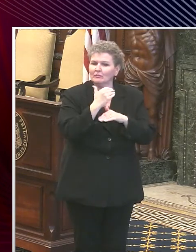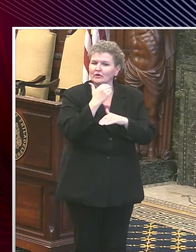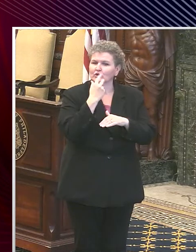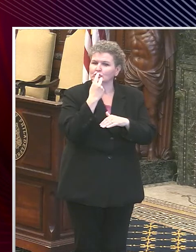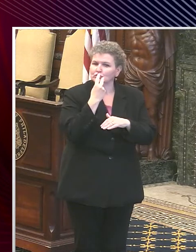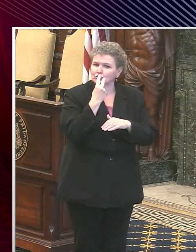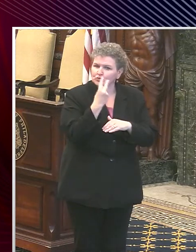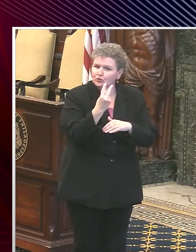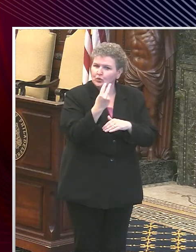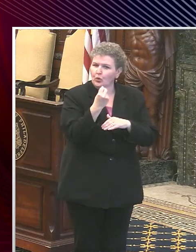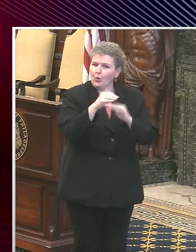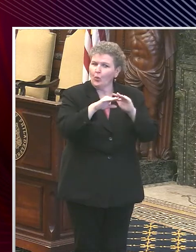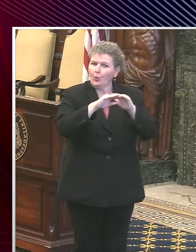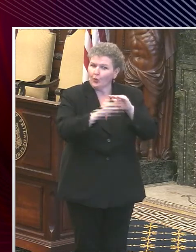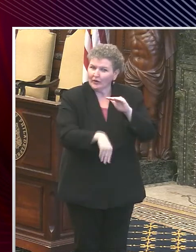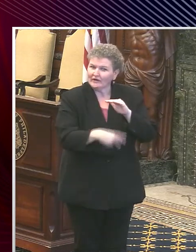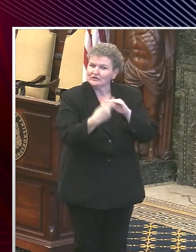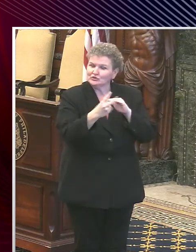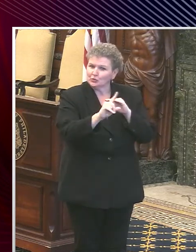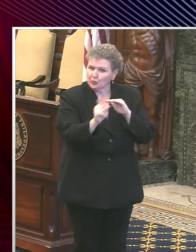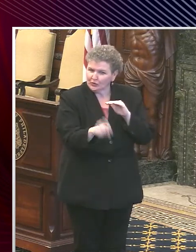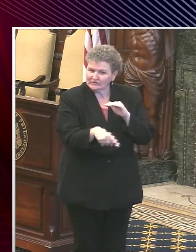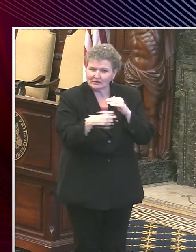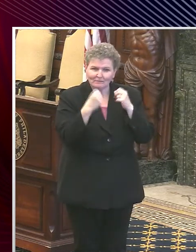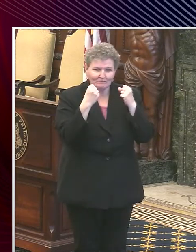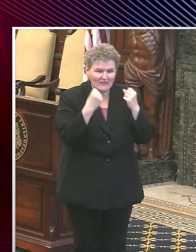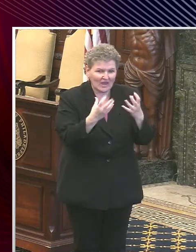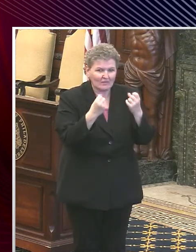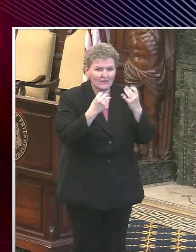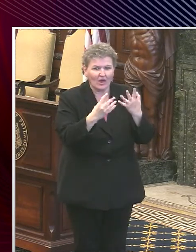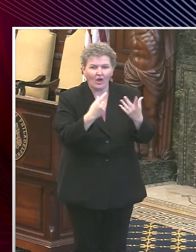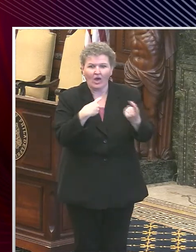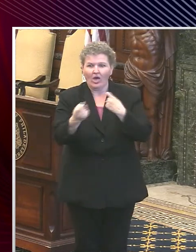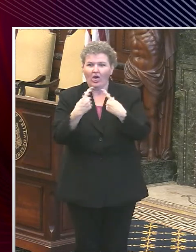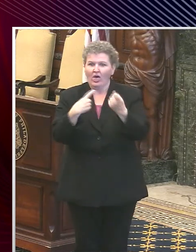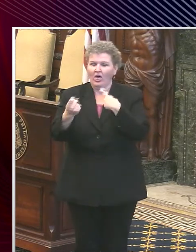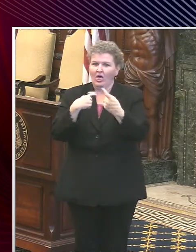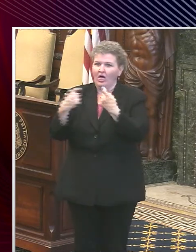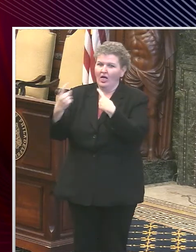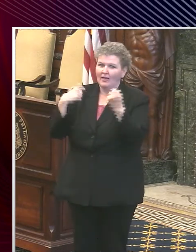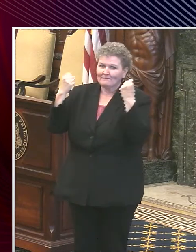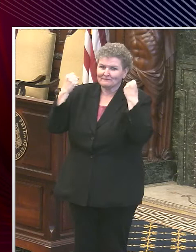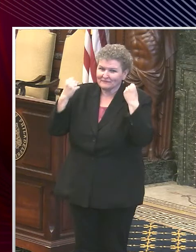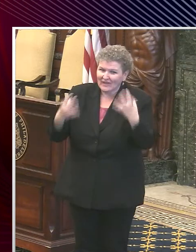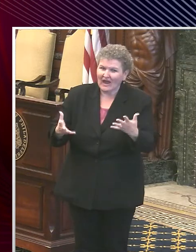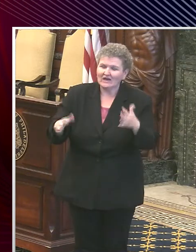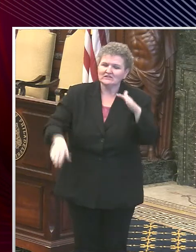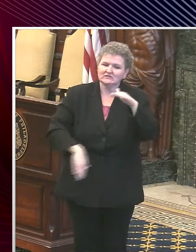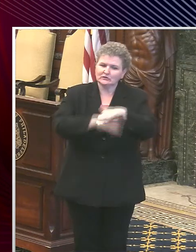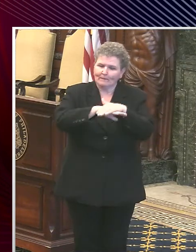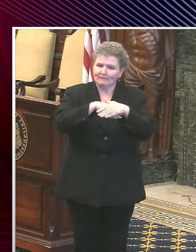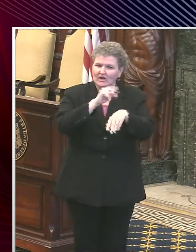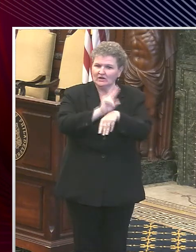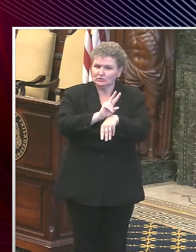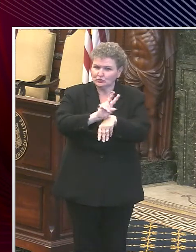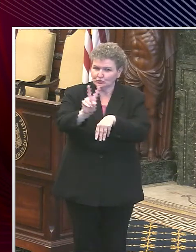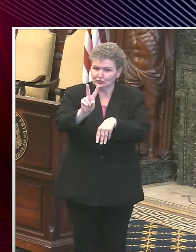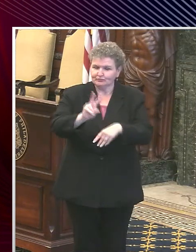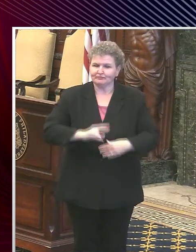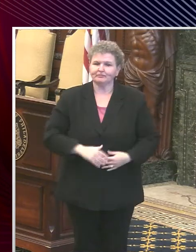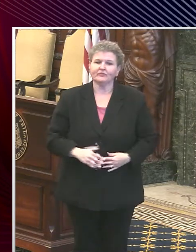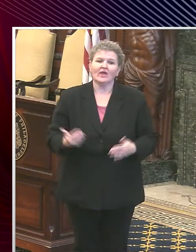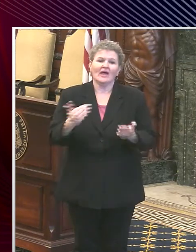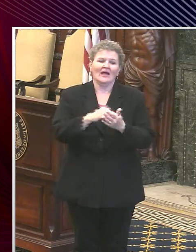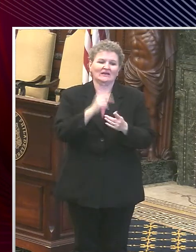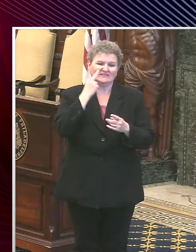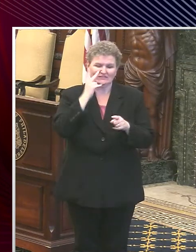or fewer because we do have a hard stop at 2 p.m. For those logged in today, please use the raise your hand feature. It can be found under